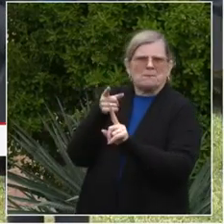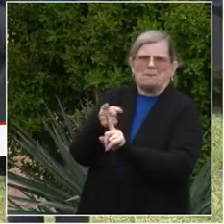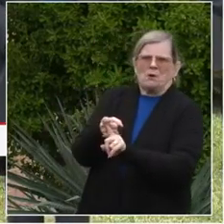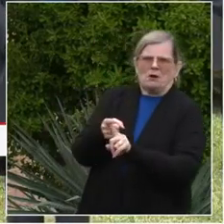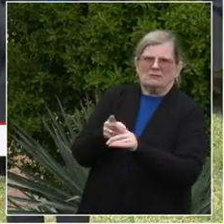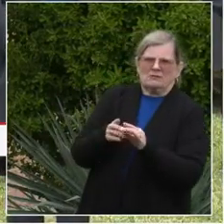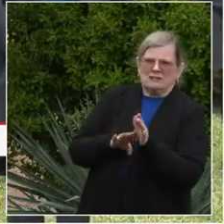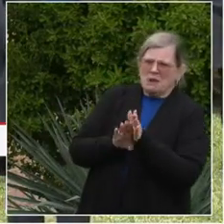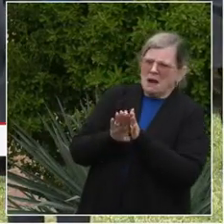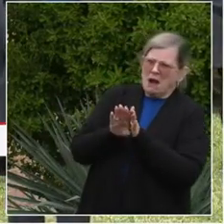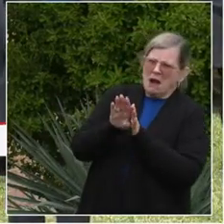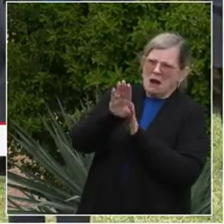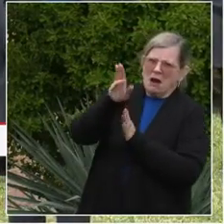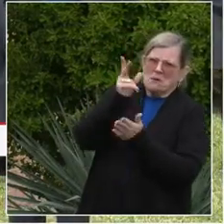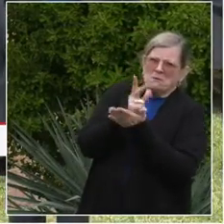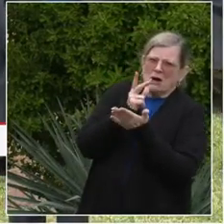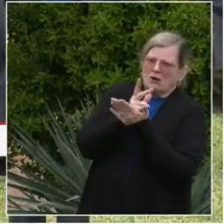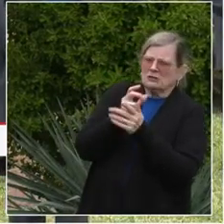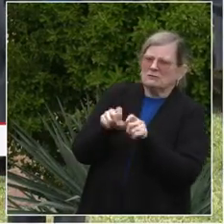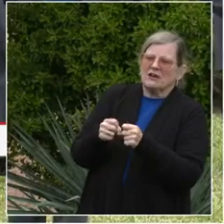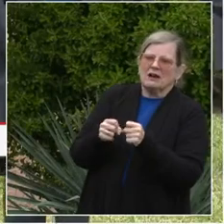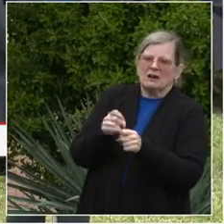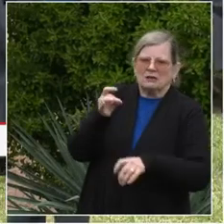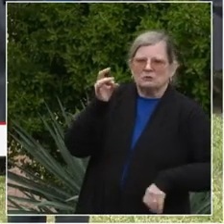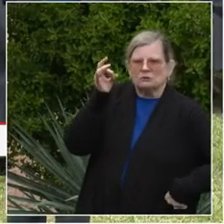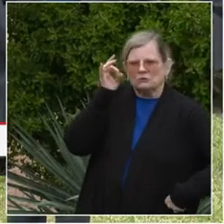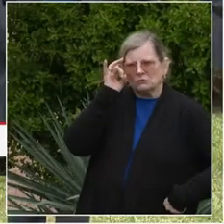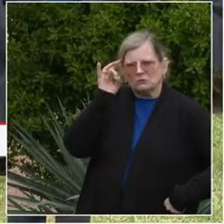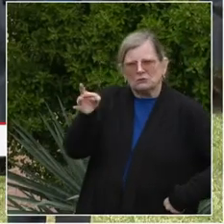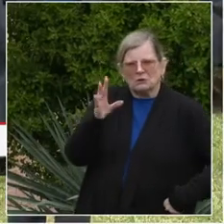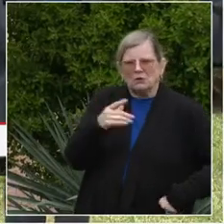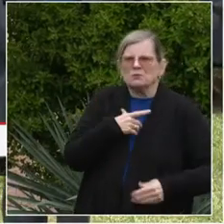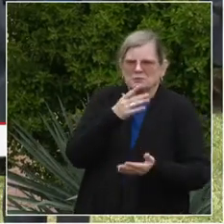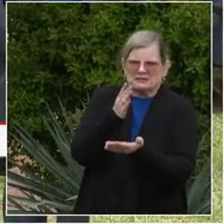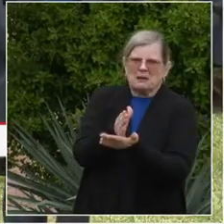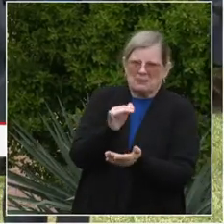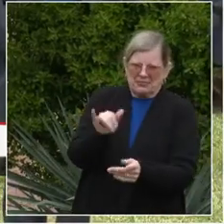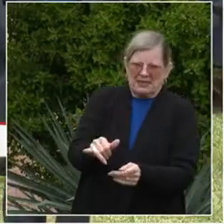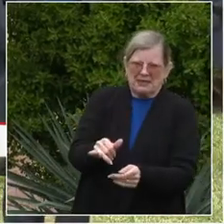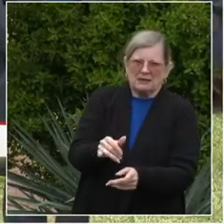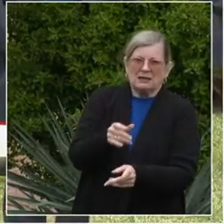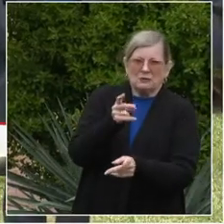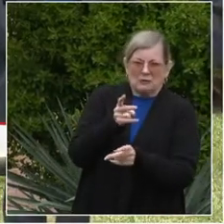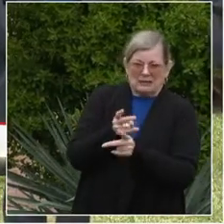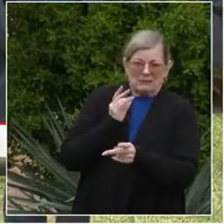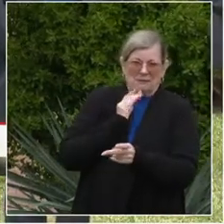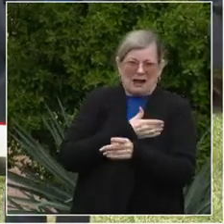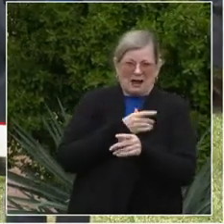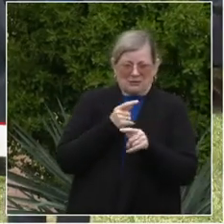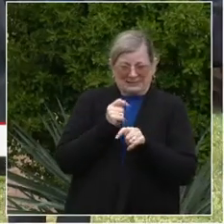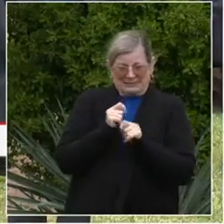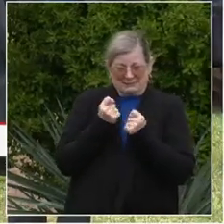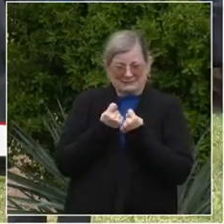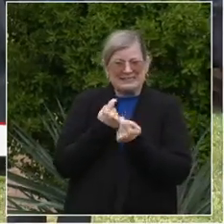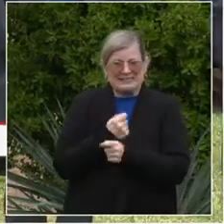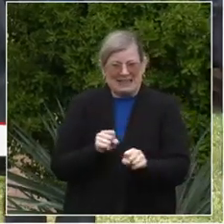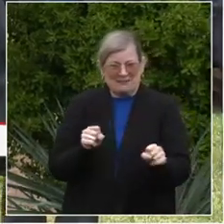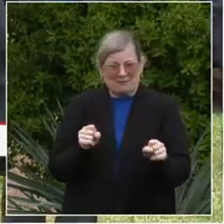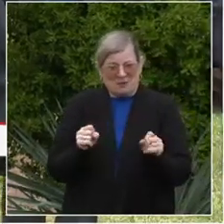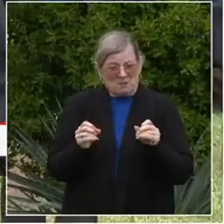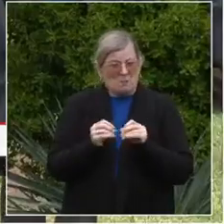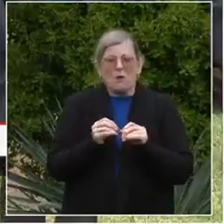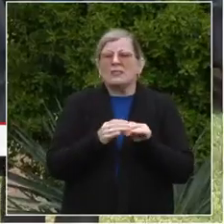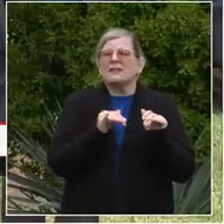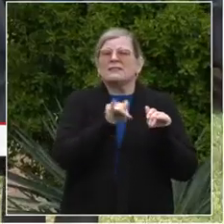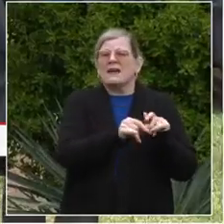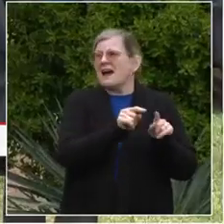parking violations and the like to keep our DPW teams safe. But more than that,